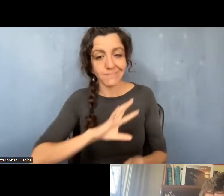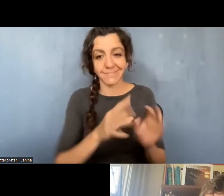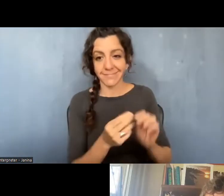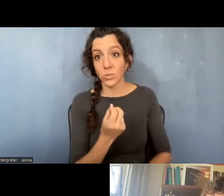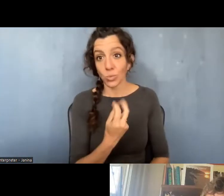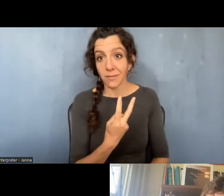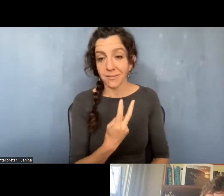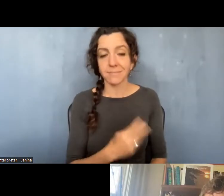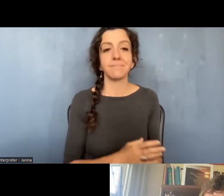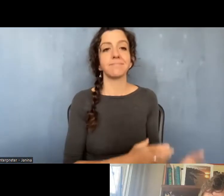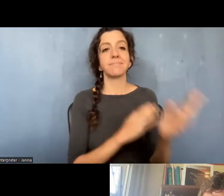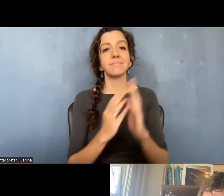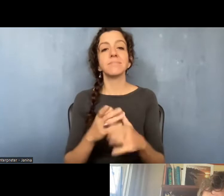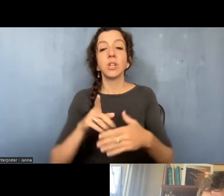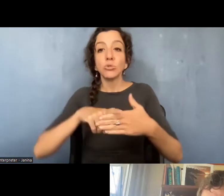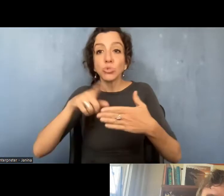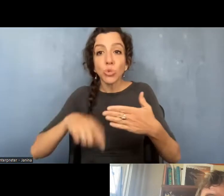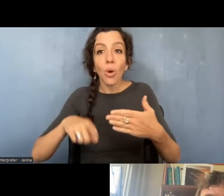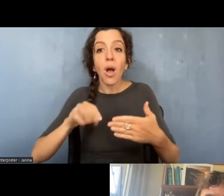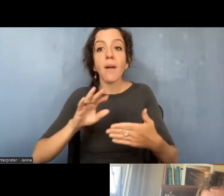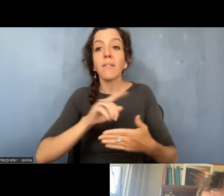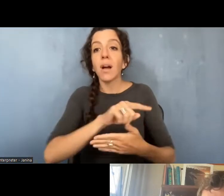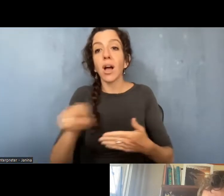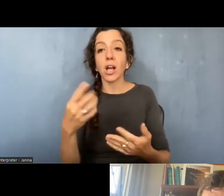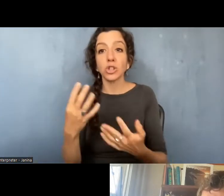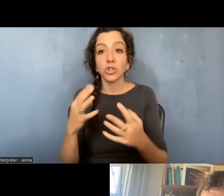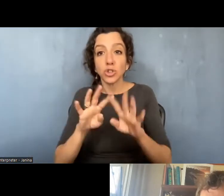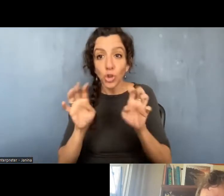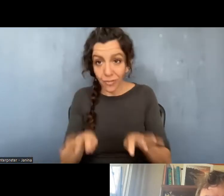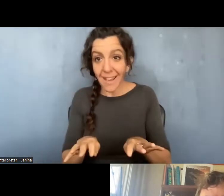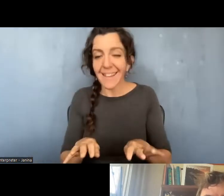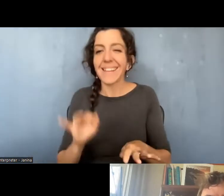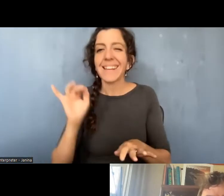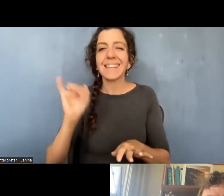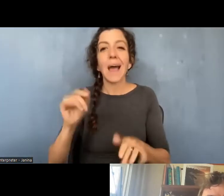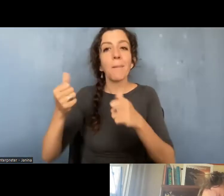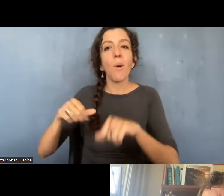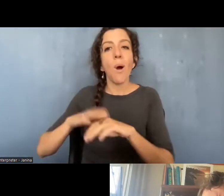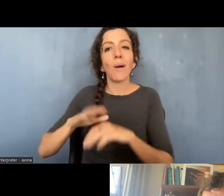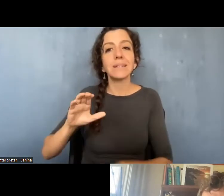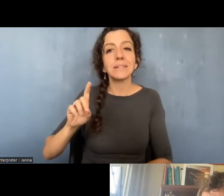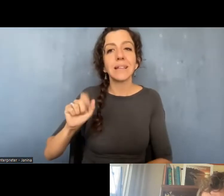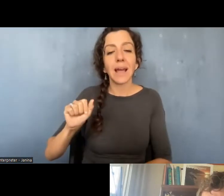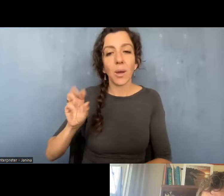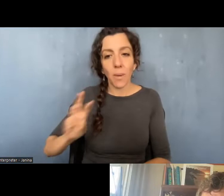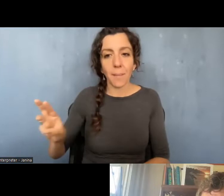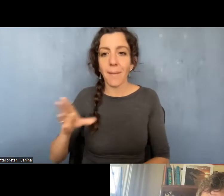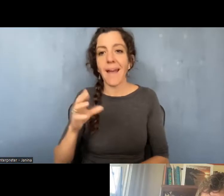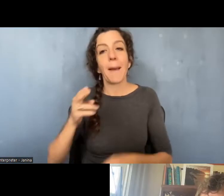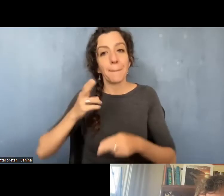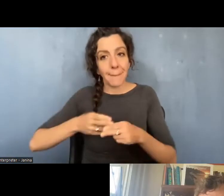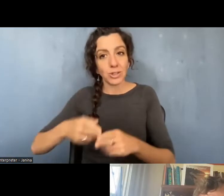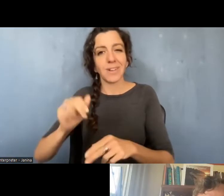letters. We read through the results of the survey, which was available on the CDA website and mentioned at all of the town